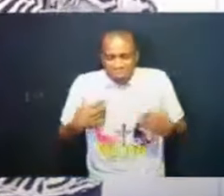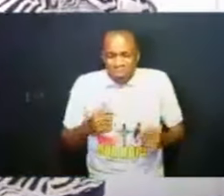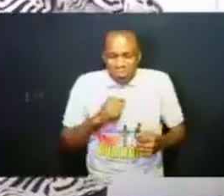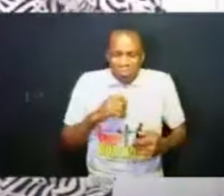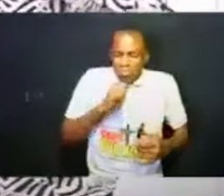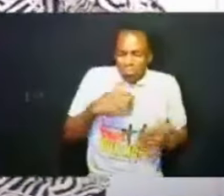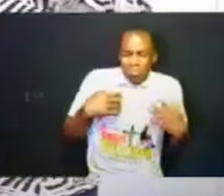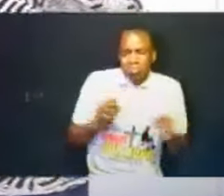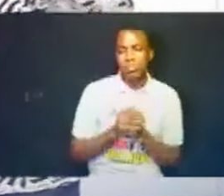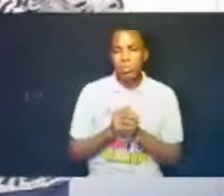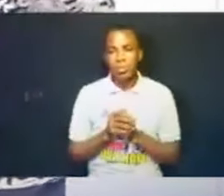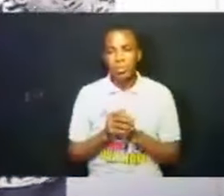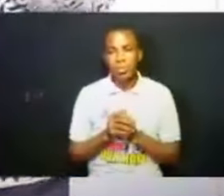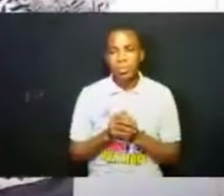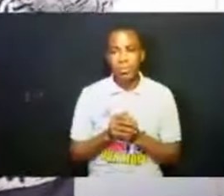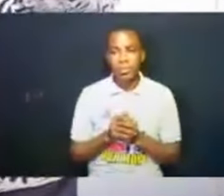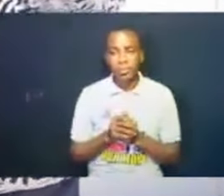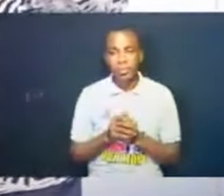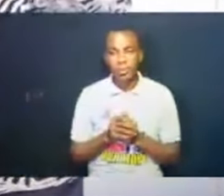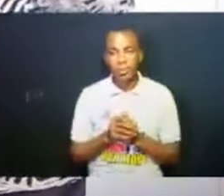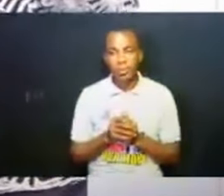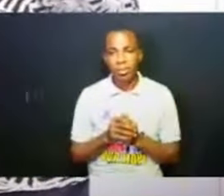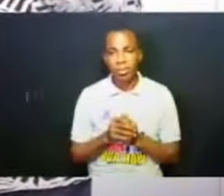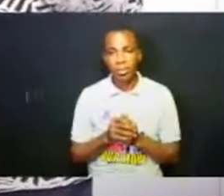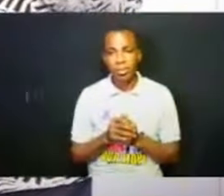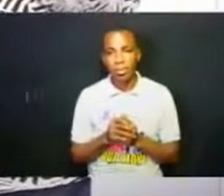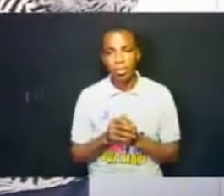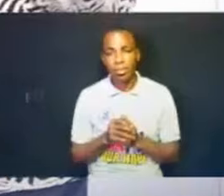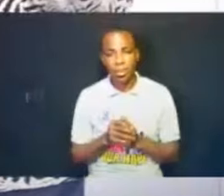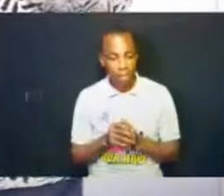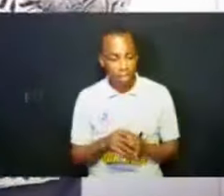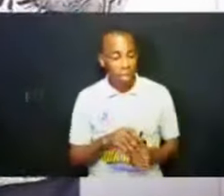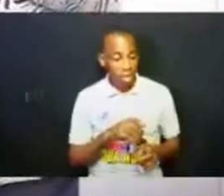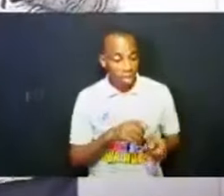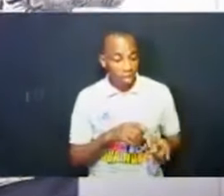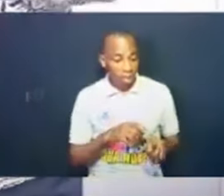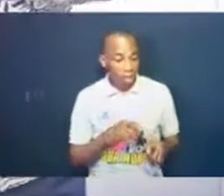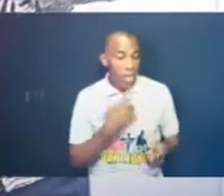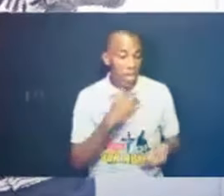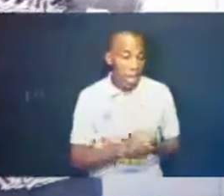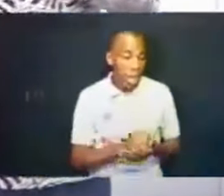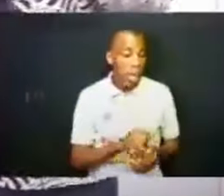going to shut down for me. This other elder will say that it's even good that you didn't come to church.